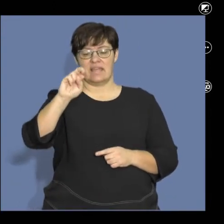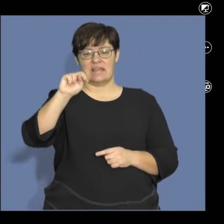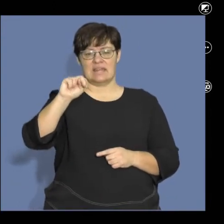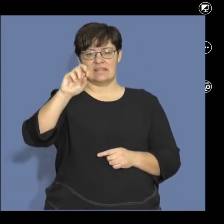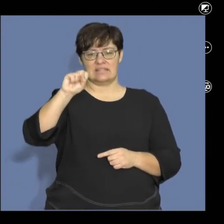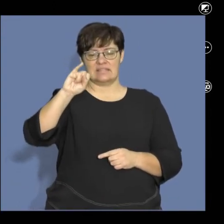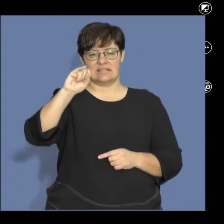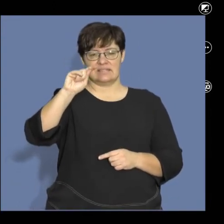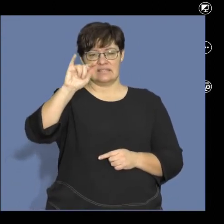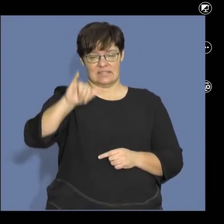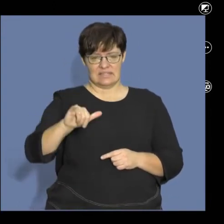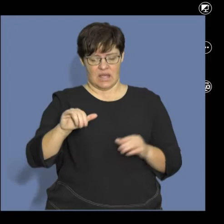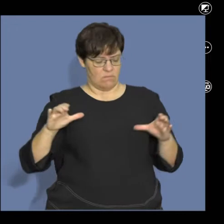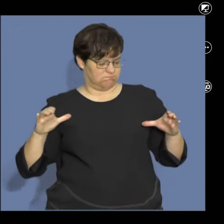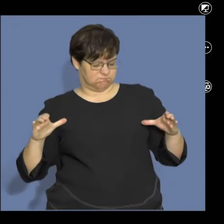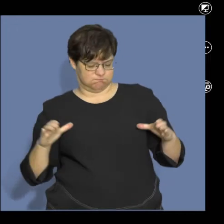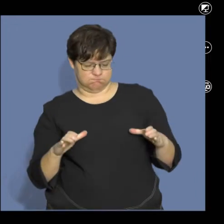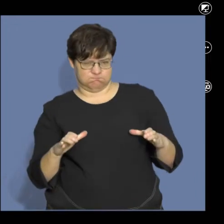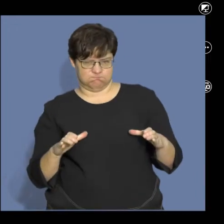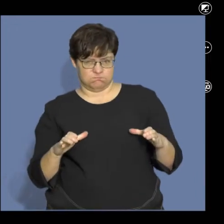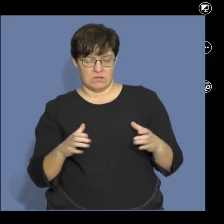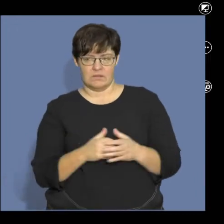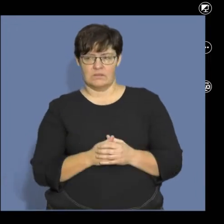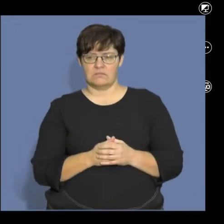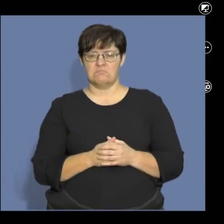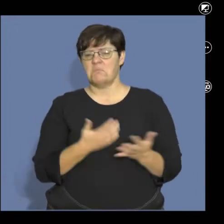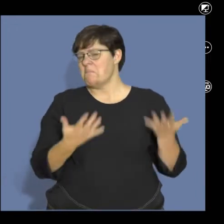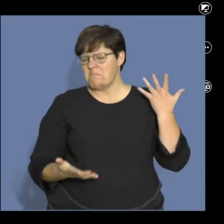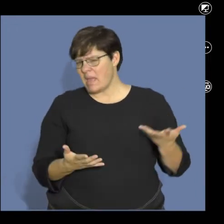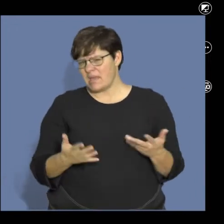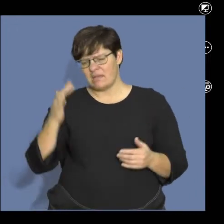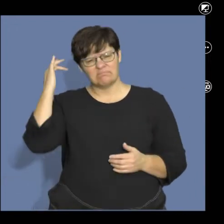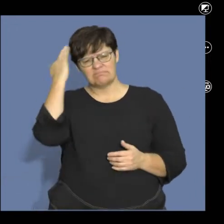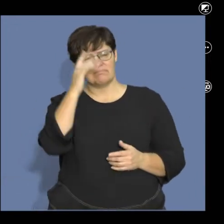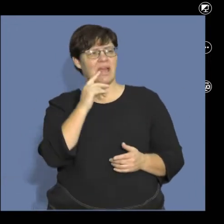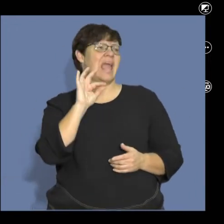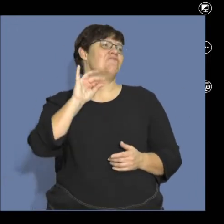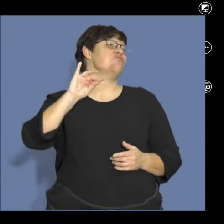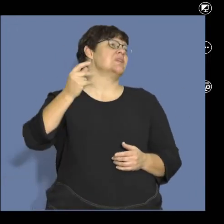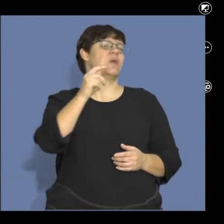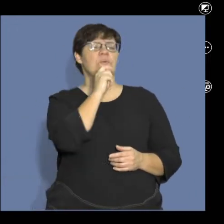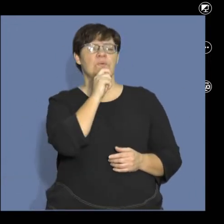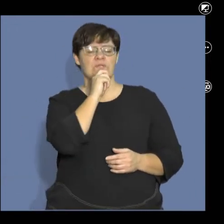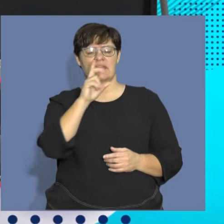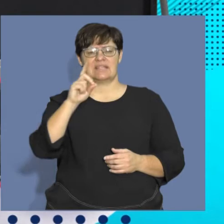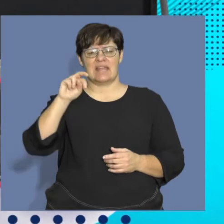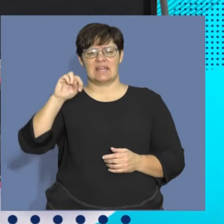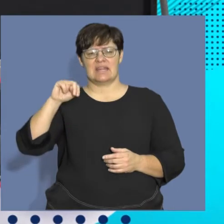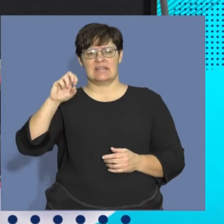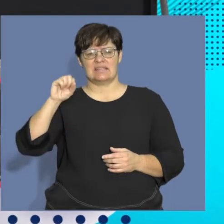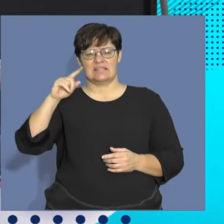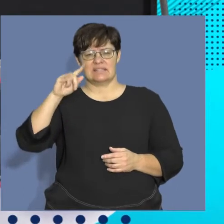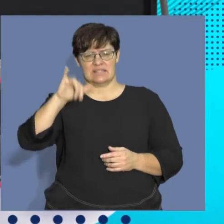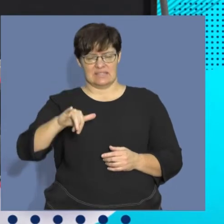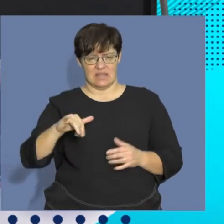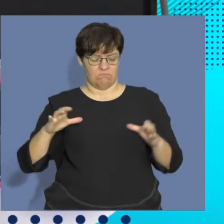called density. Now, you might be familiar with the everyday use of the